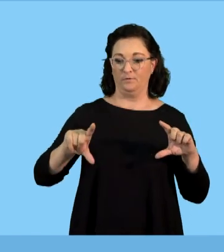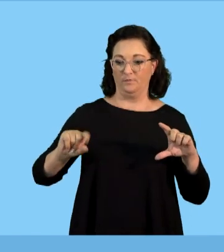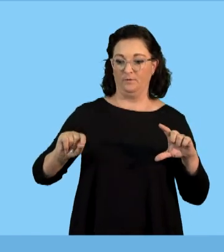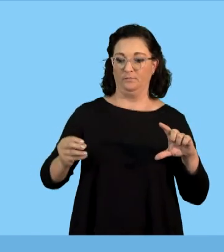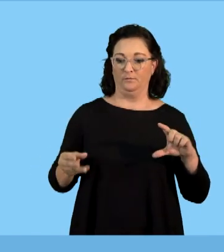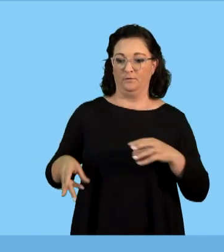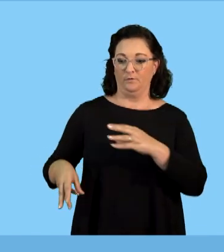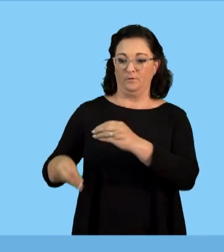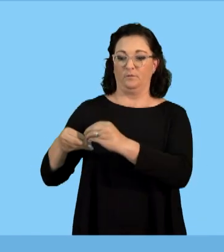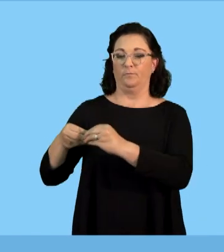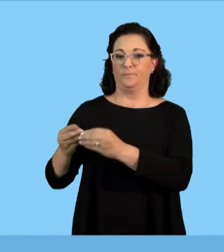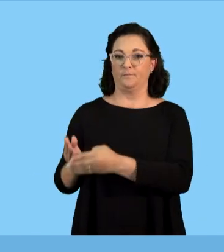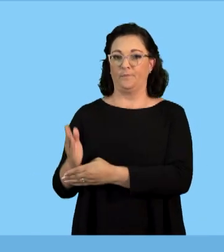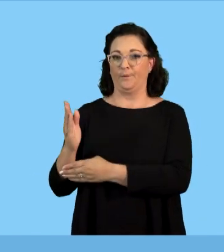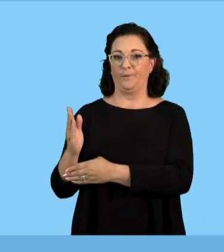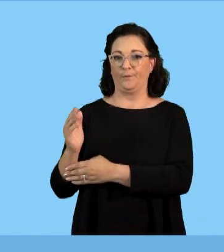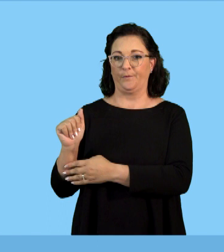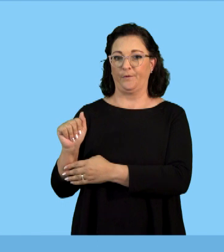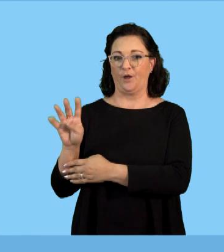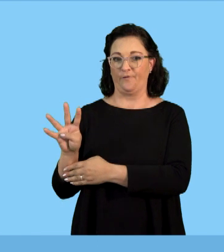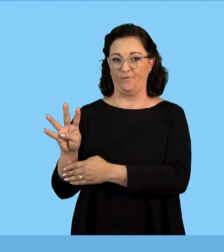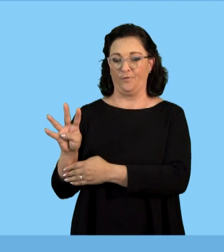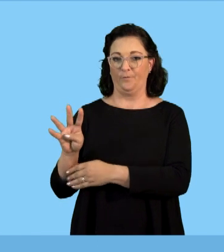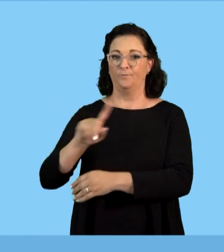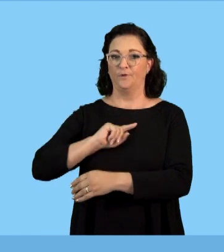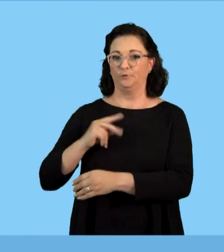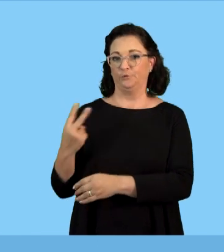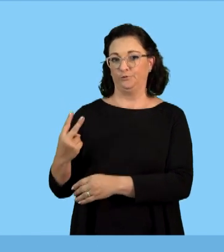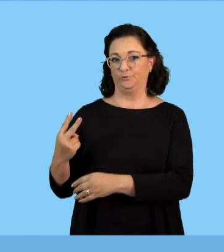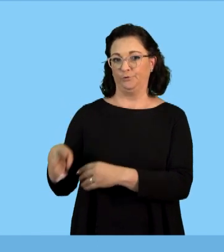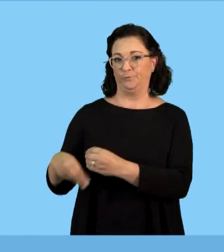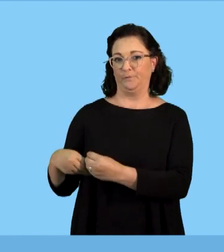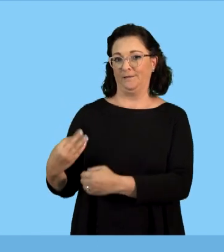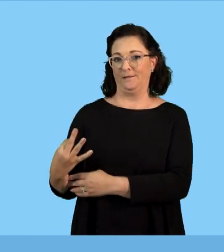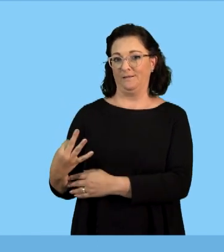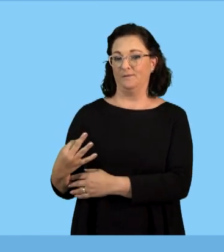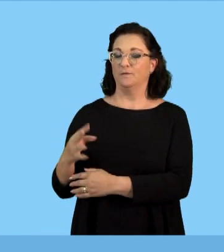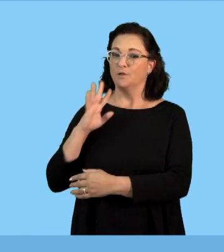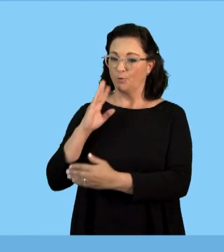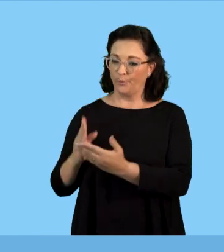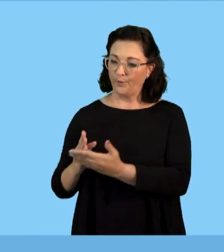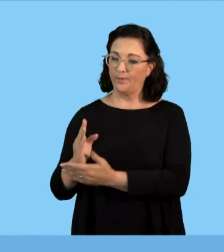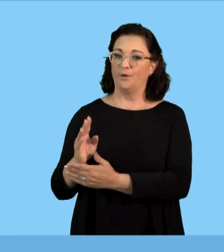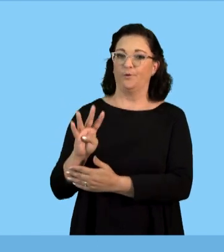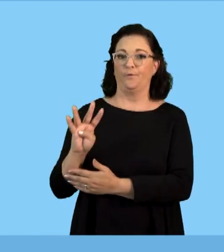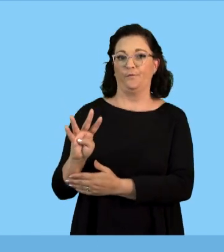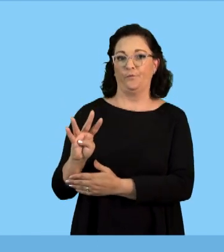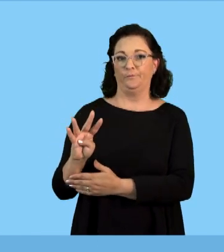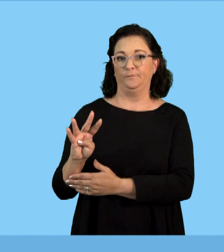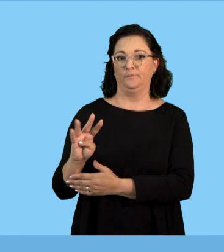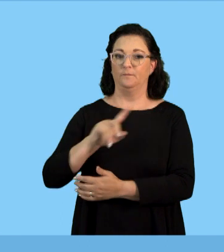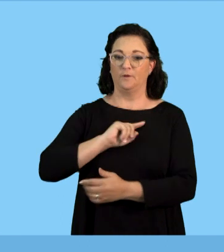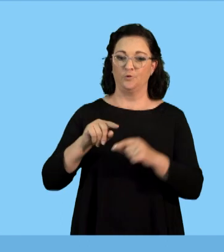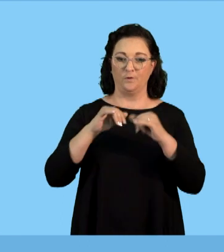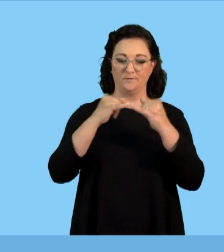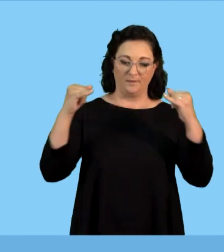what happens here, the current at A2 and the current at A3 are going to add up together and be equals to the initial current